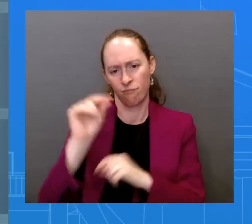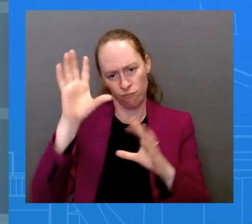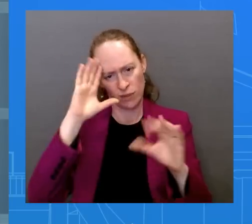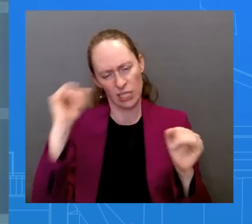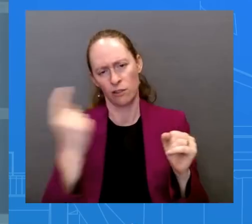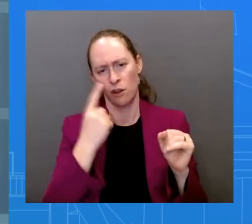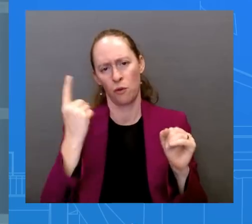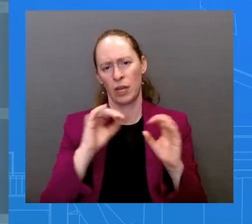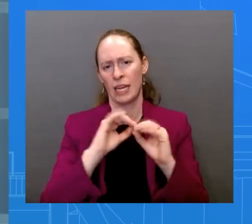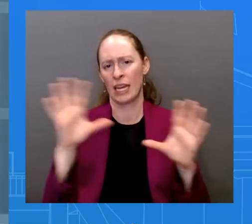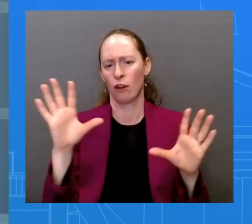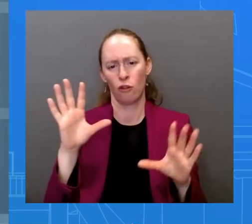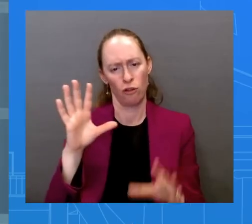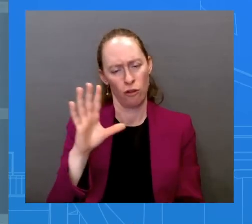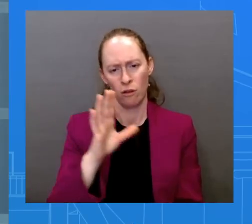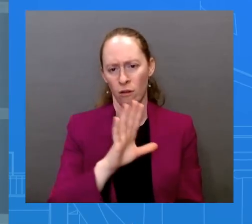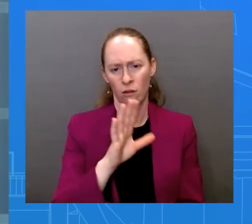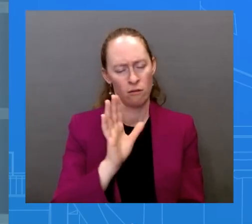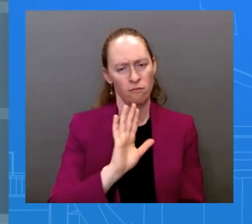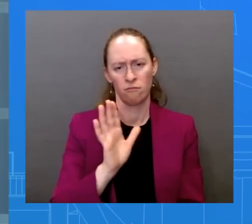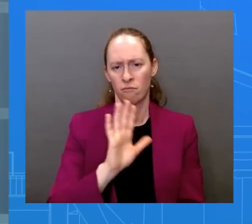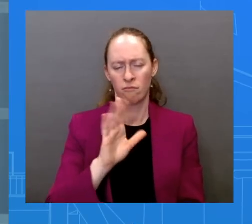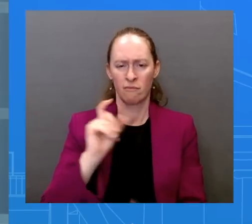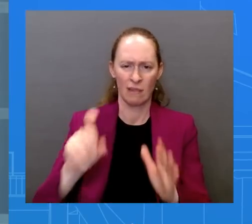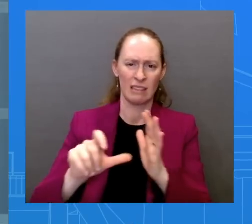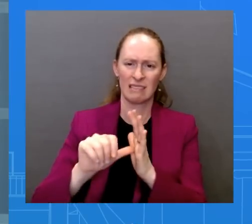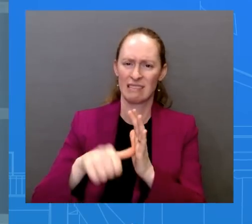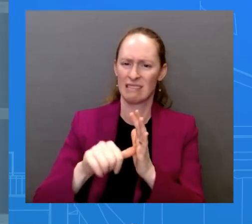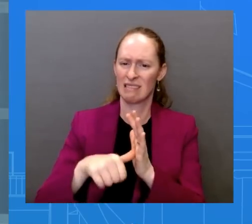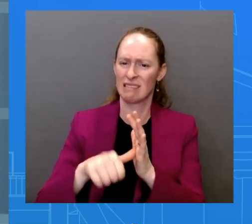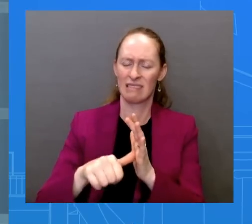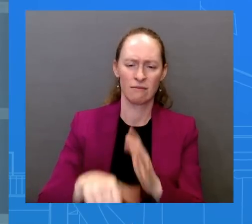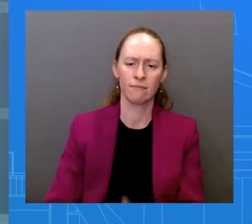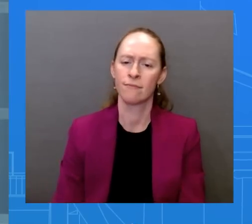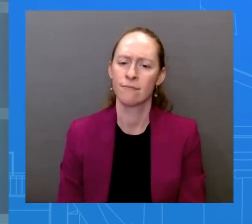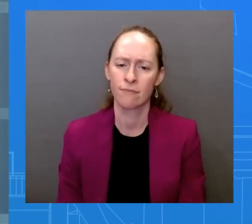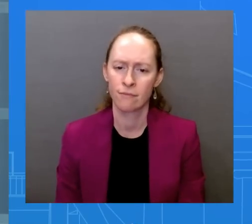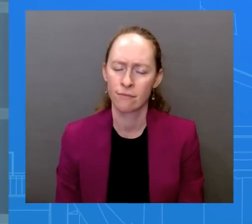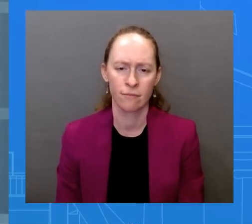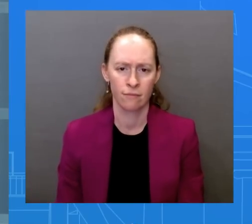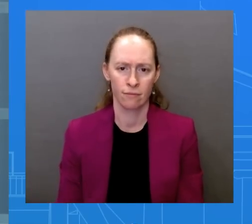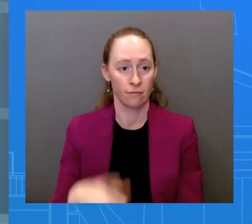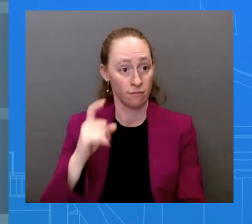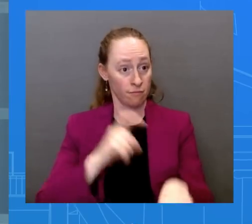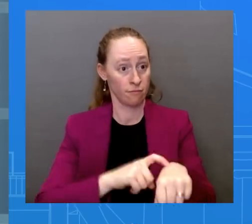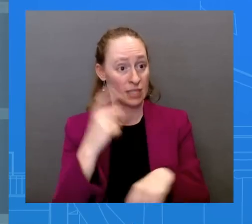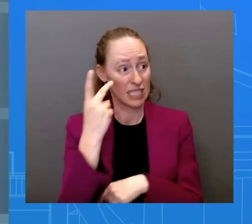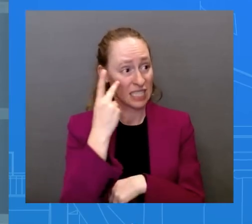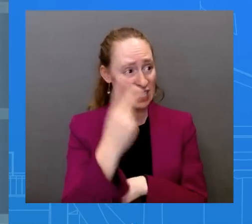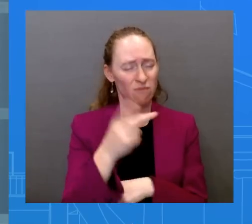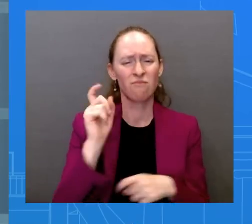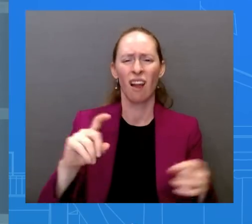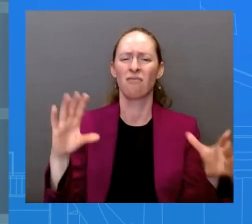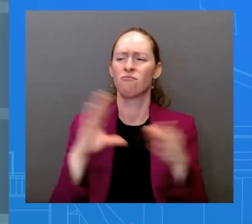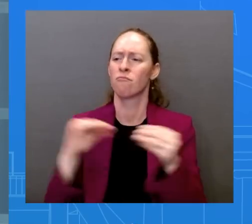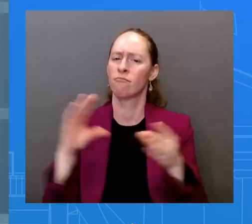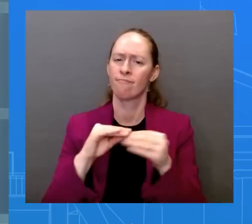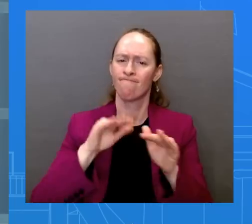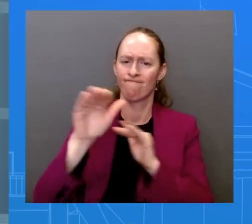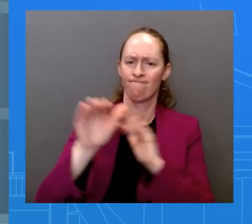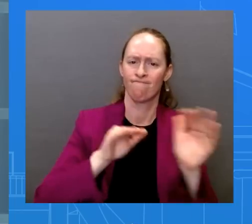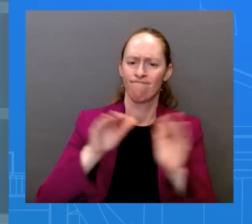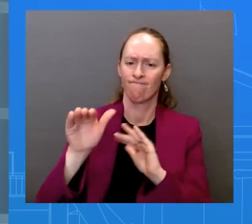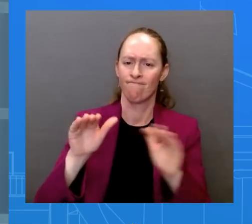Is important that he feels it's important that we speak out, especially when you hear about violence